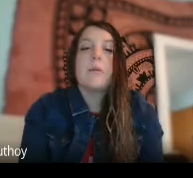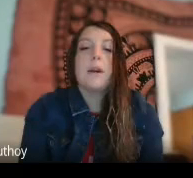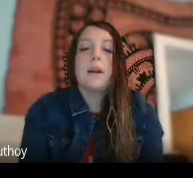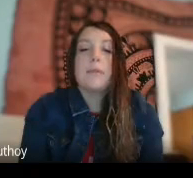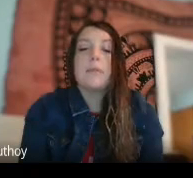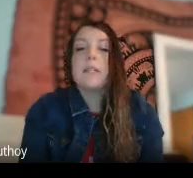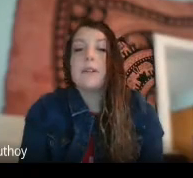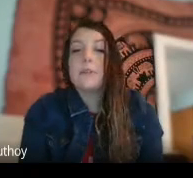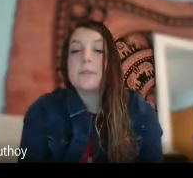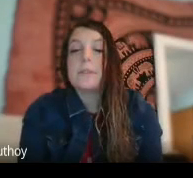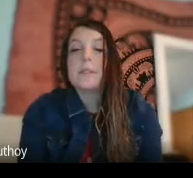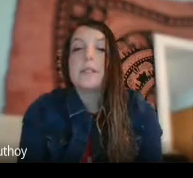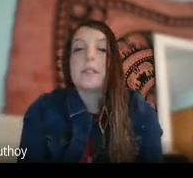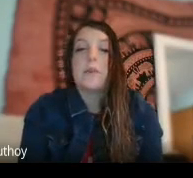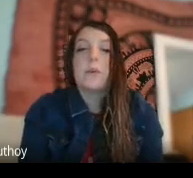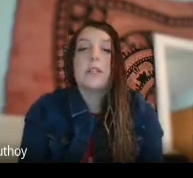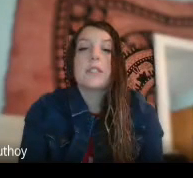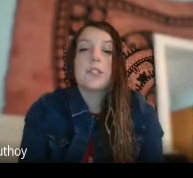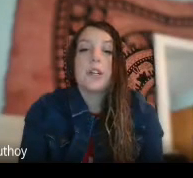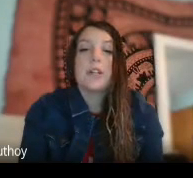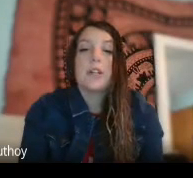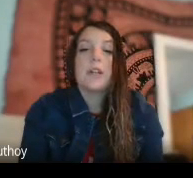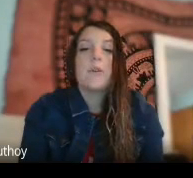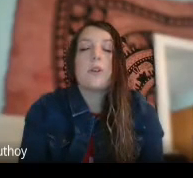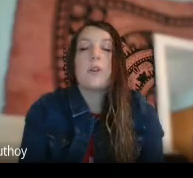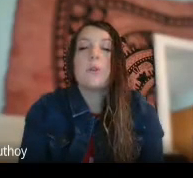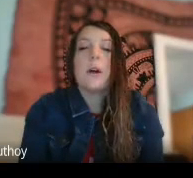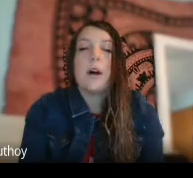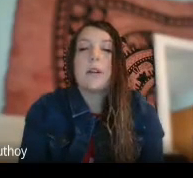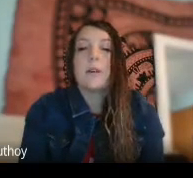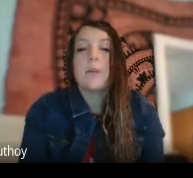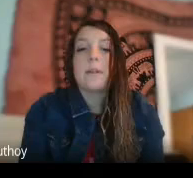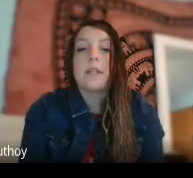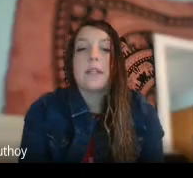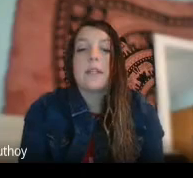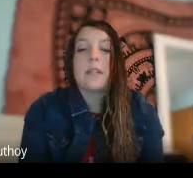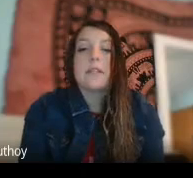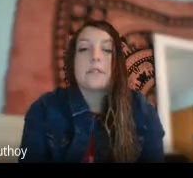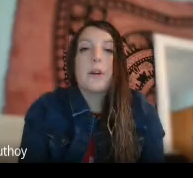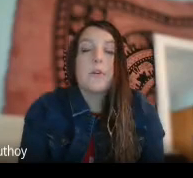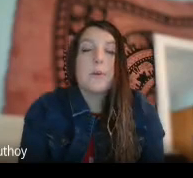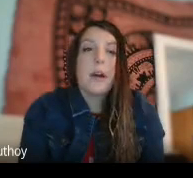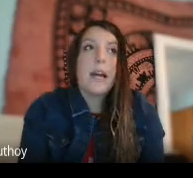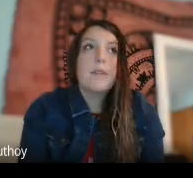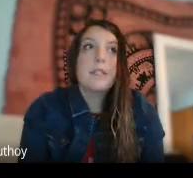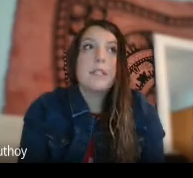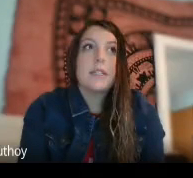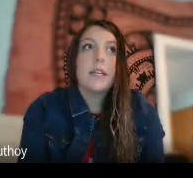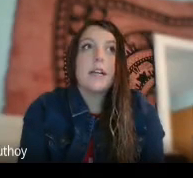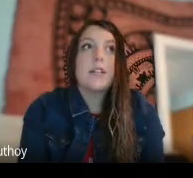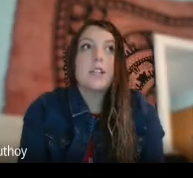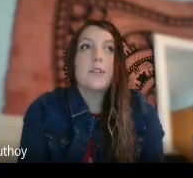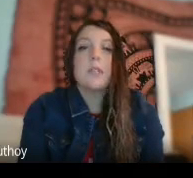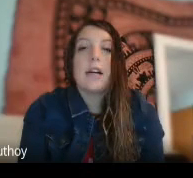meeting probably knows your teacher or who taught you. So I went